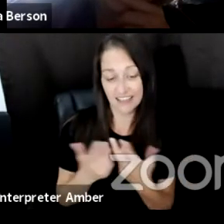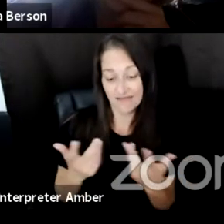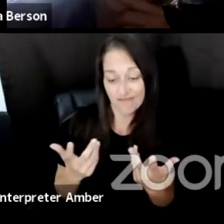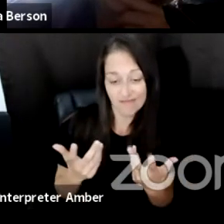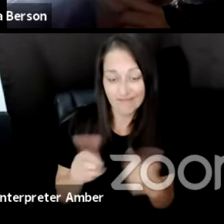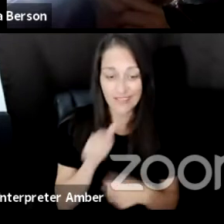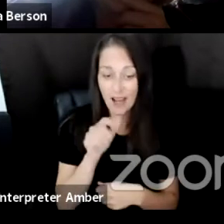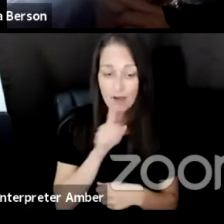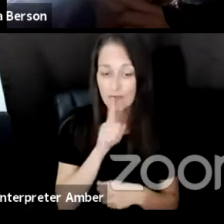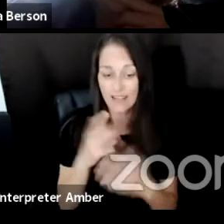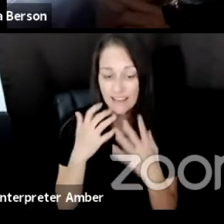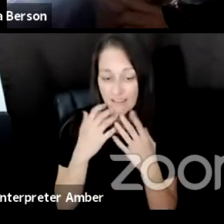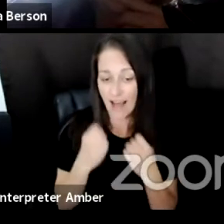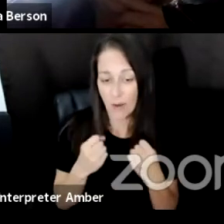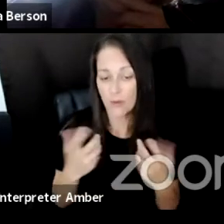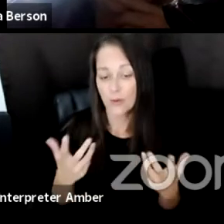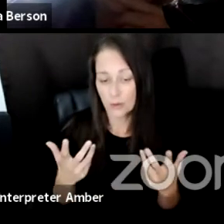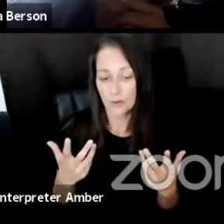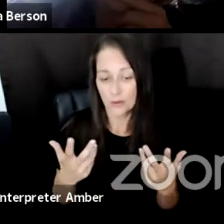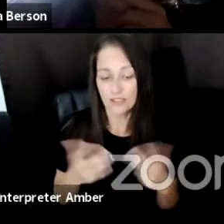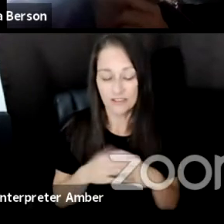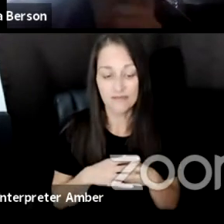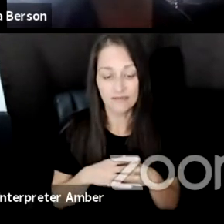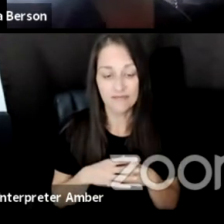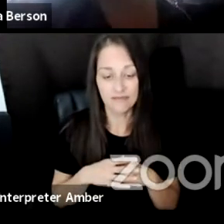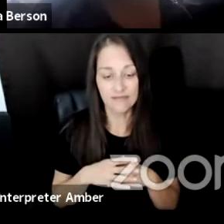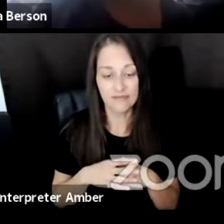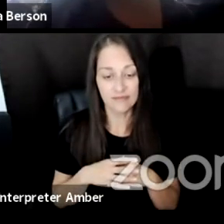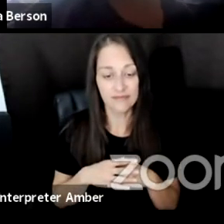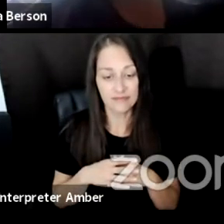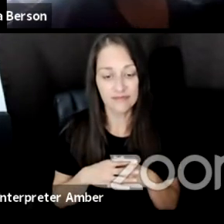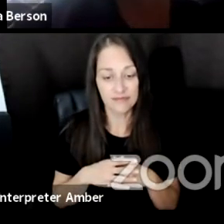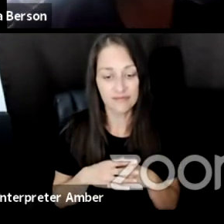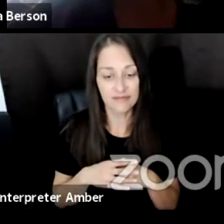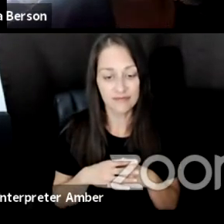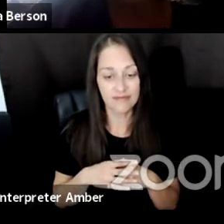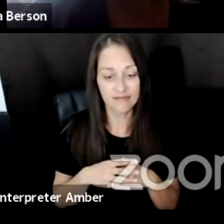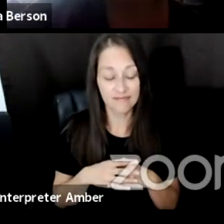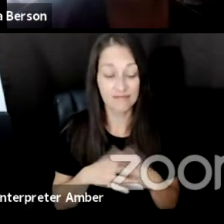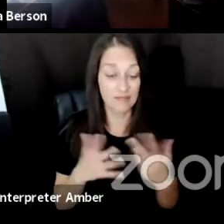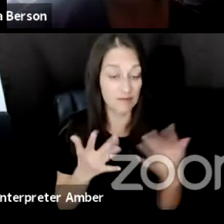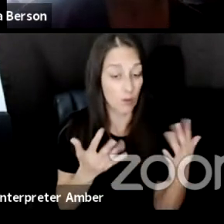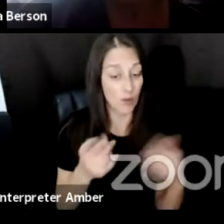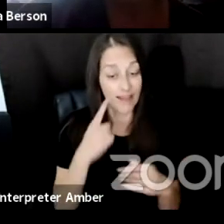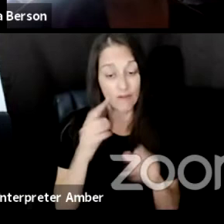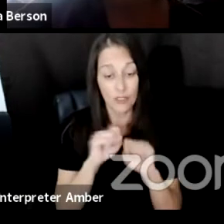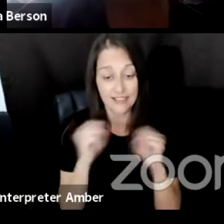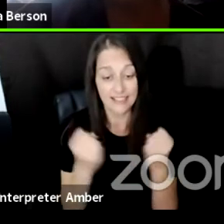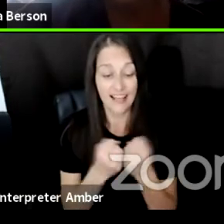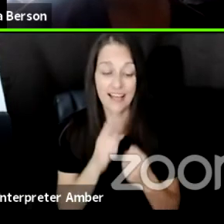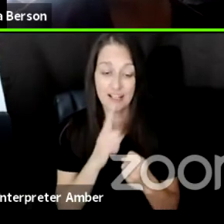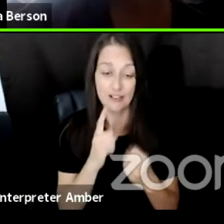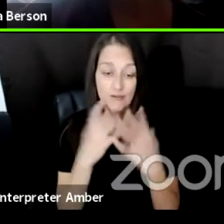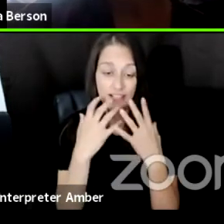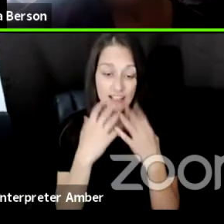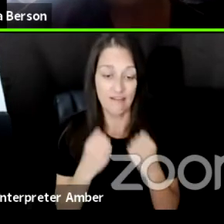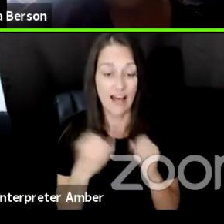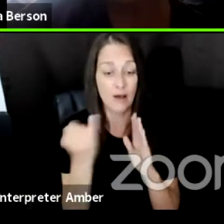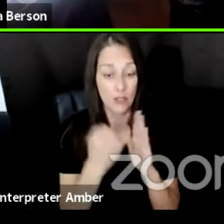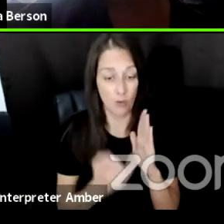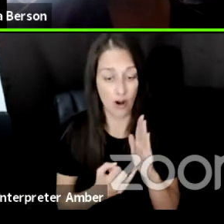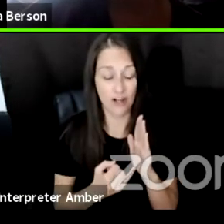need until society really values what art is within it. And so that's a